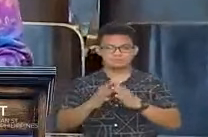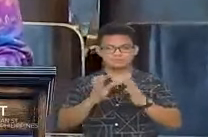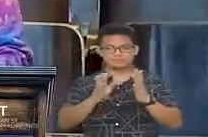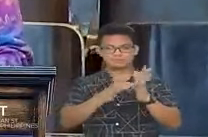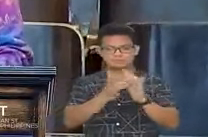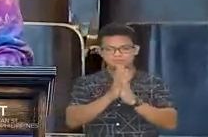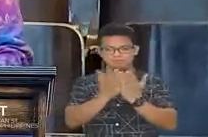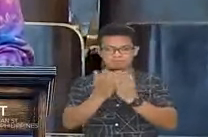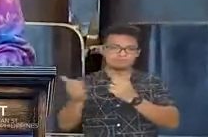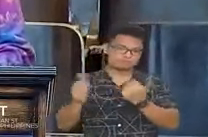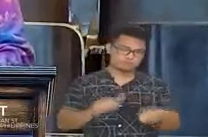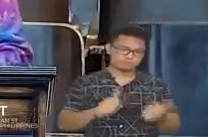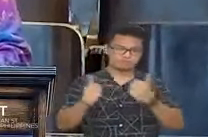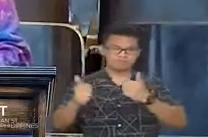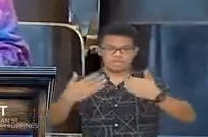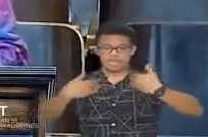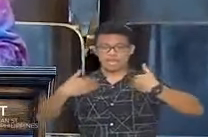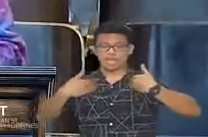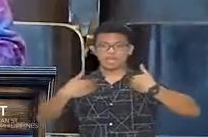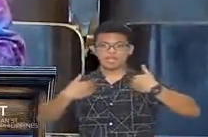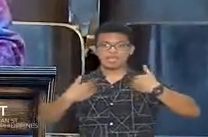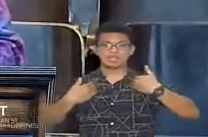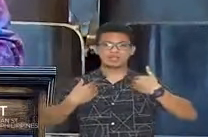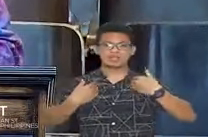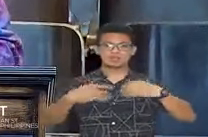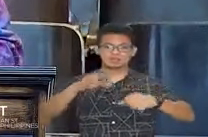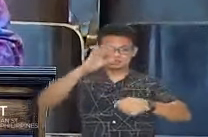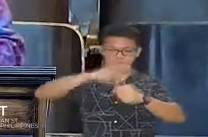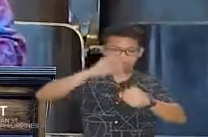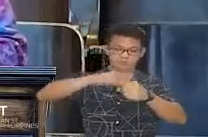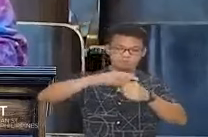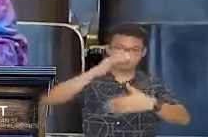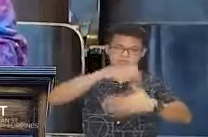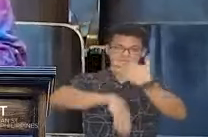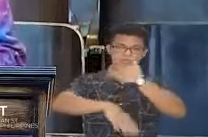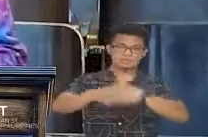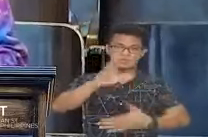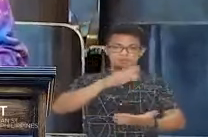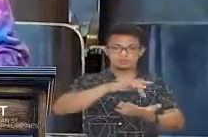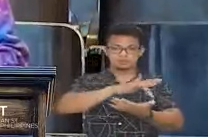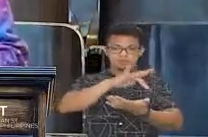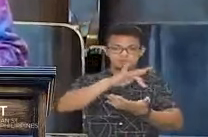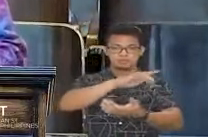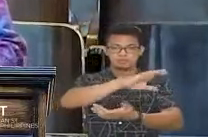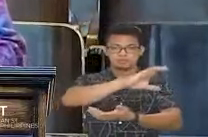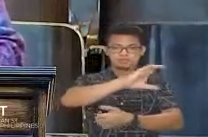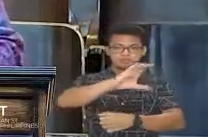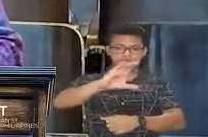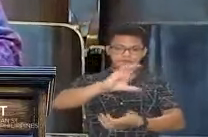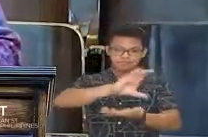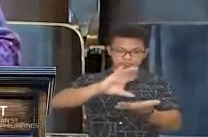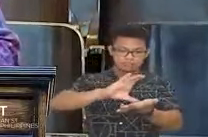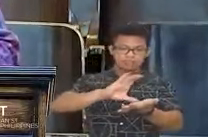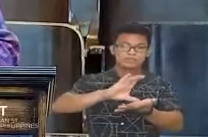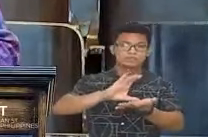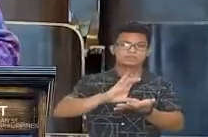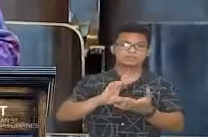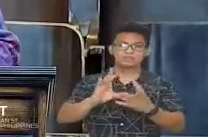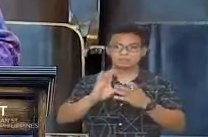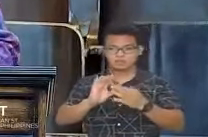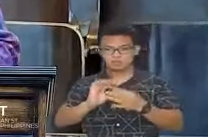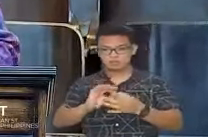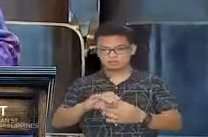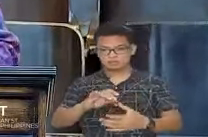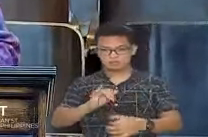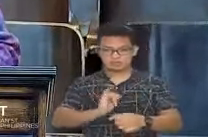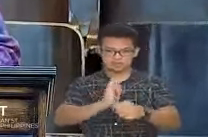The Bible Baptists had evangelistic crusade in the middle of the land. There are only 300 people in the island.